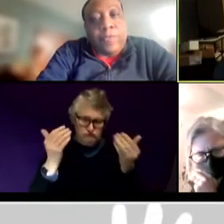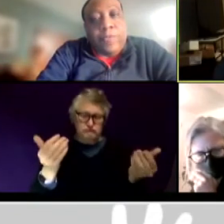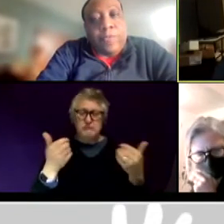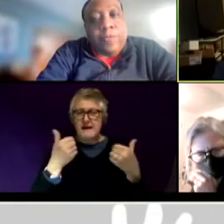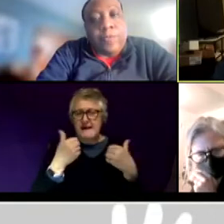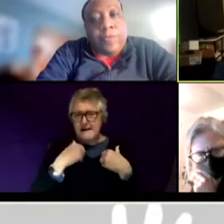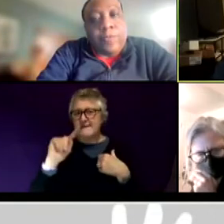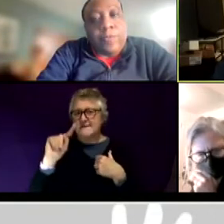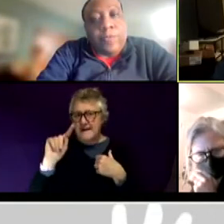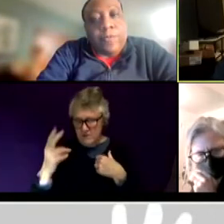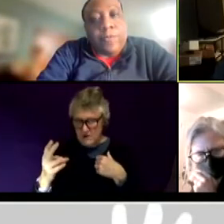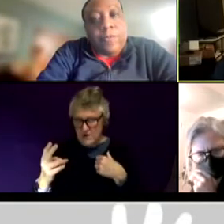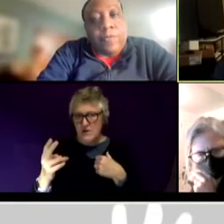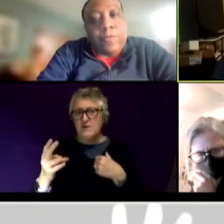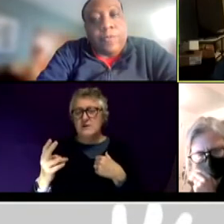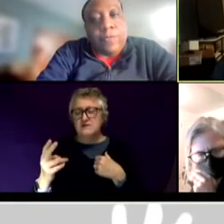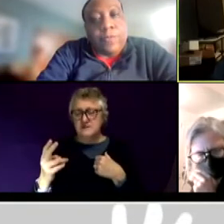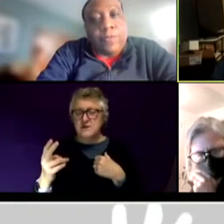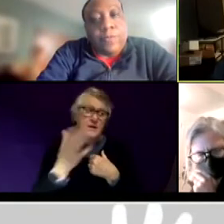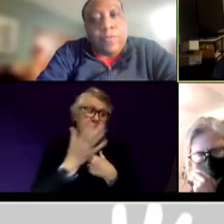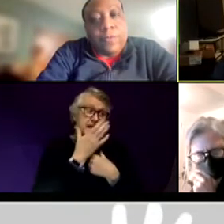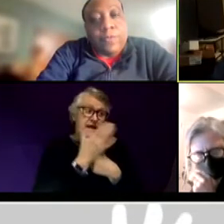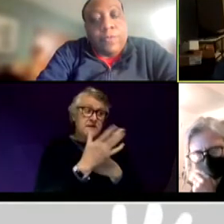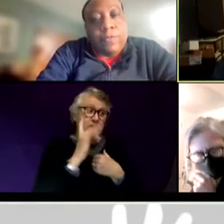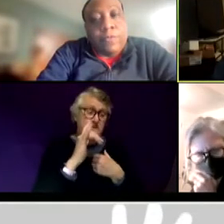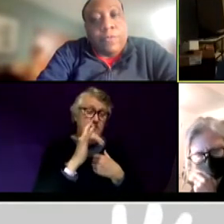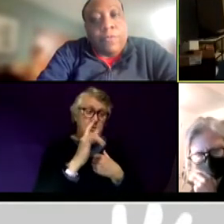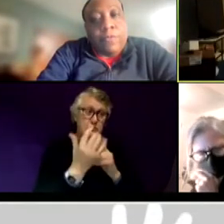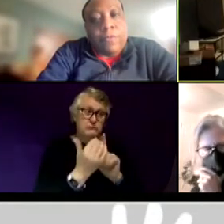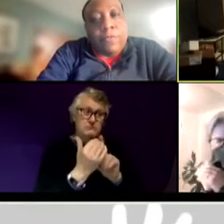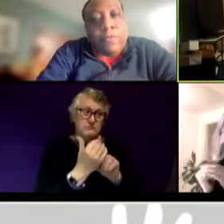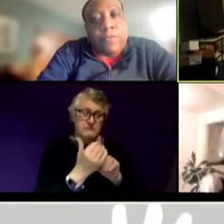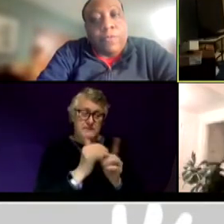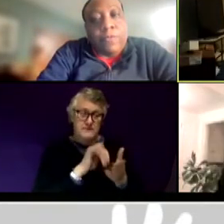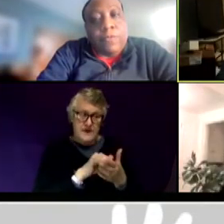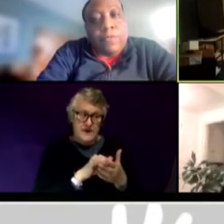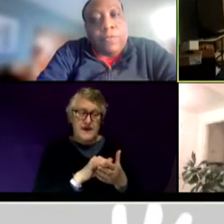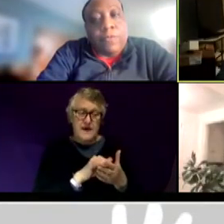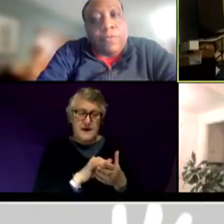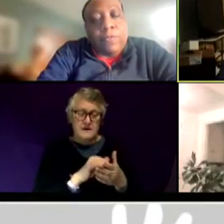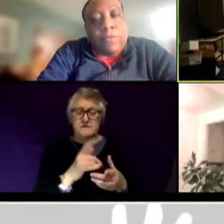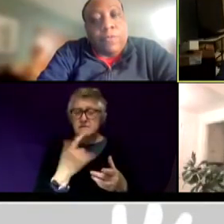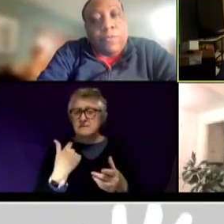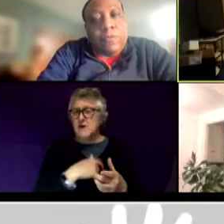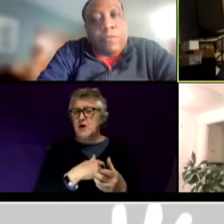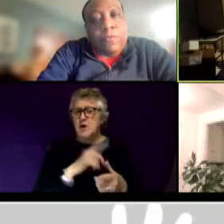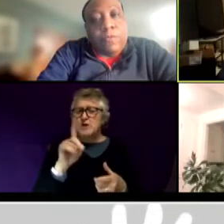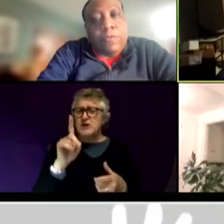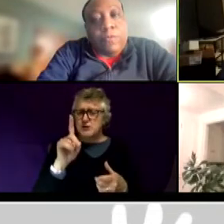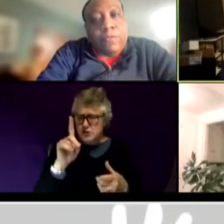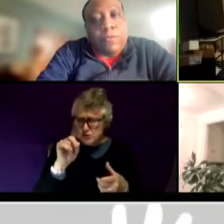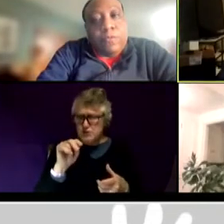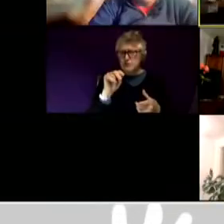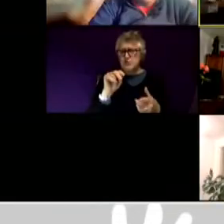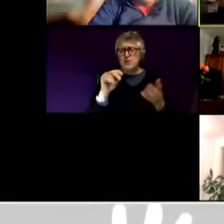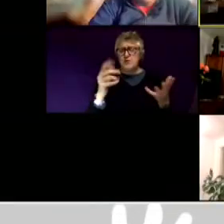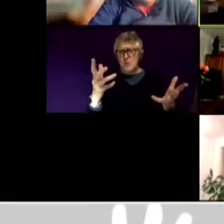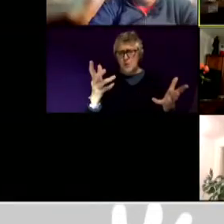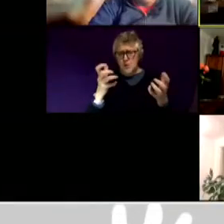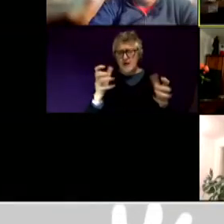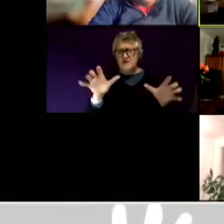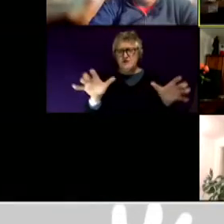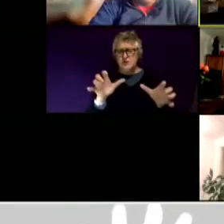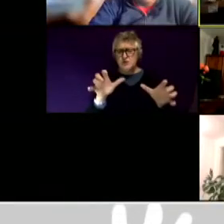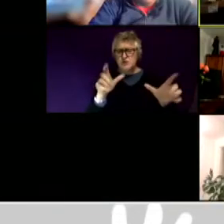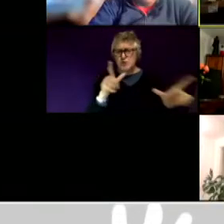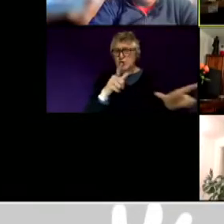And so thank you for that. It is our thought that we do want to do a quick turnaround on